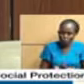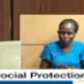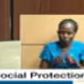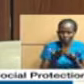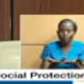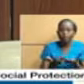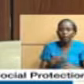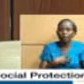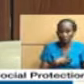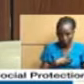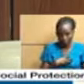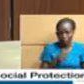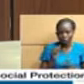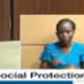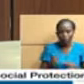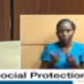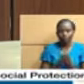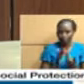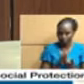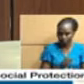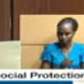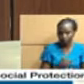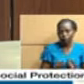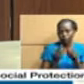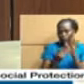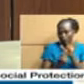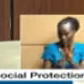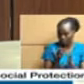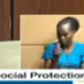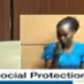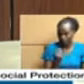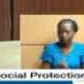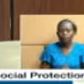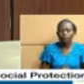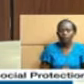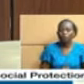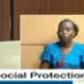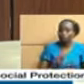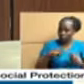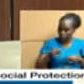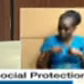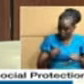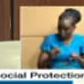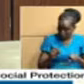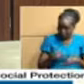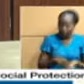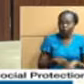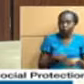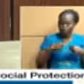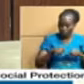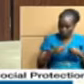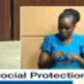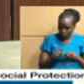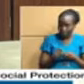labor takes care of that. I want to give an example, very simple. We have border riders who are